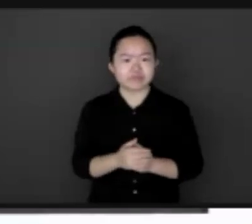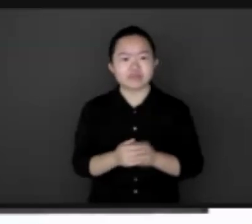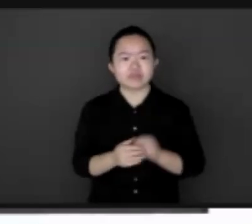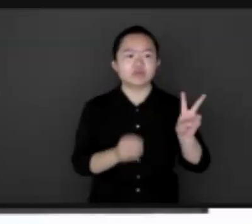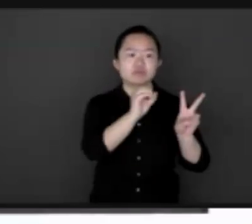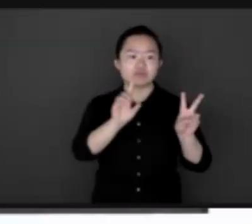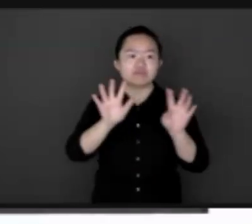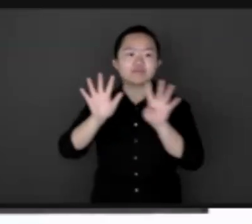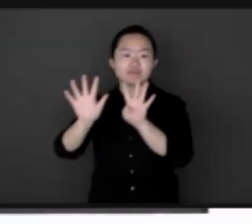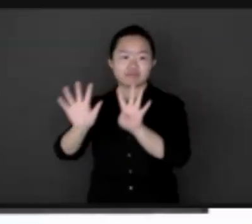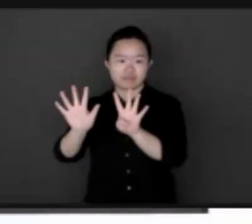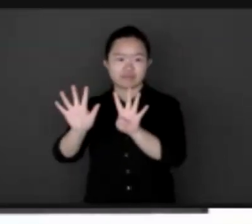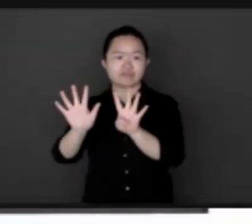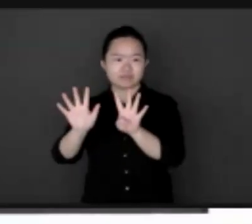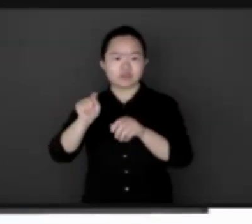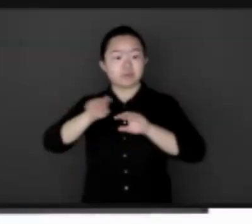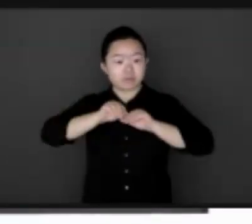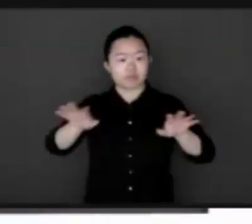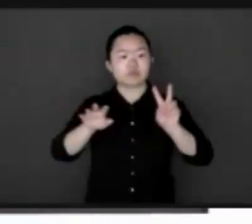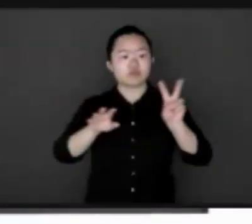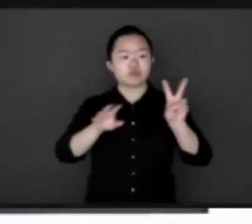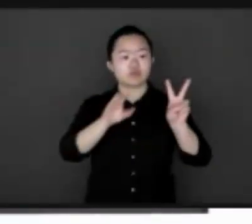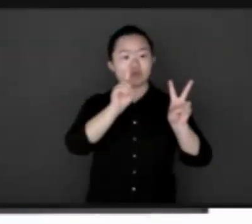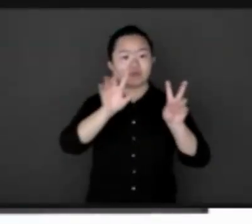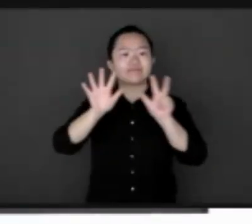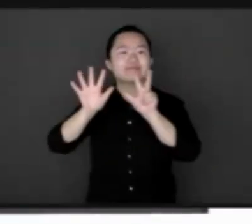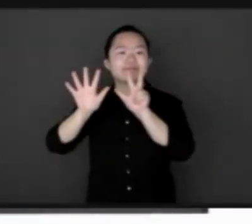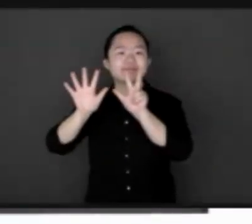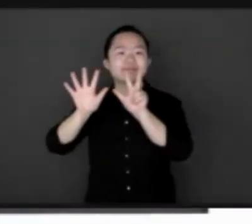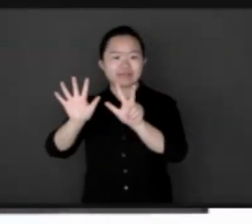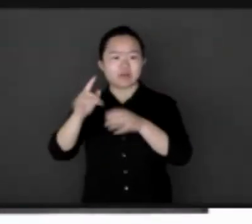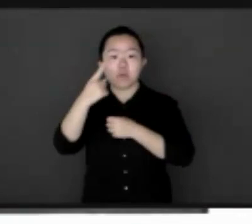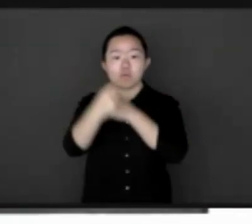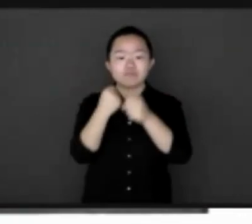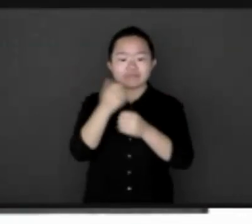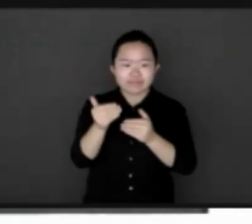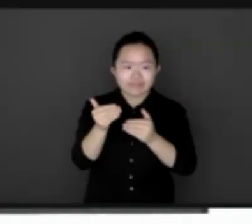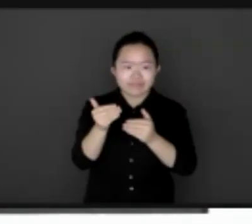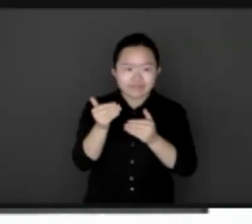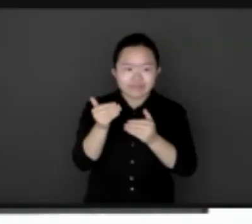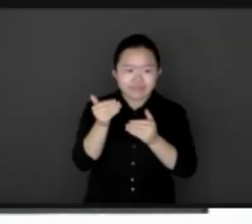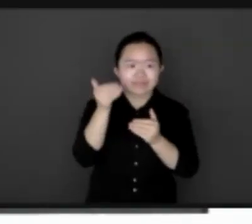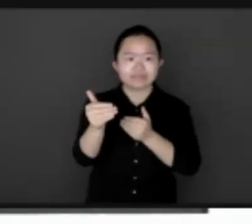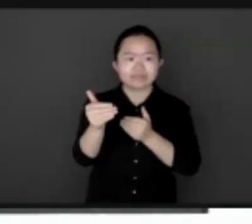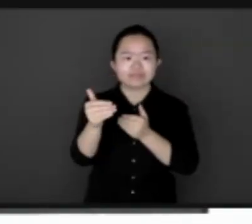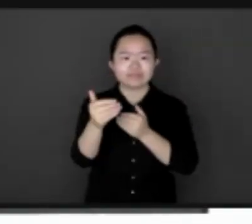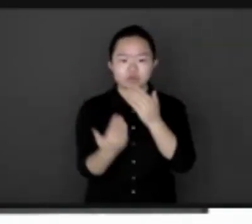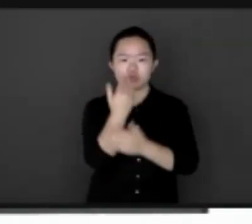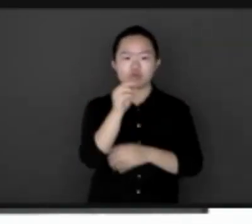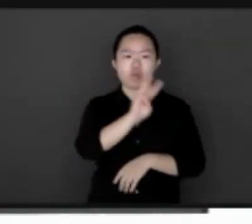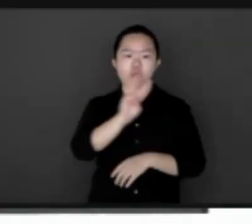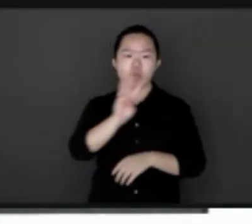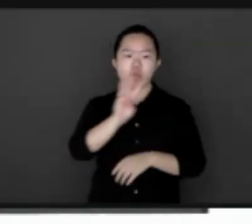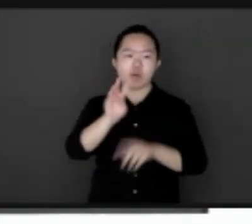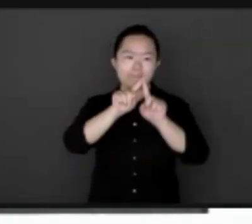year. So in 2019, new websites, meaning published after application in 2018, had to be accessible. And